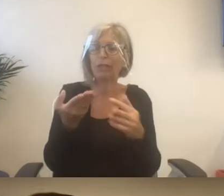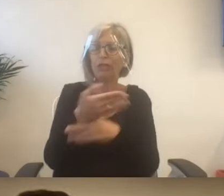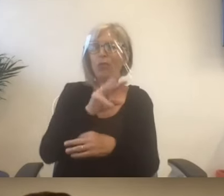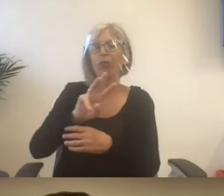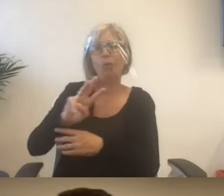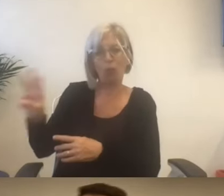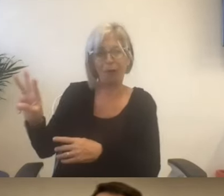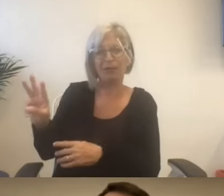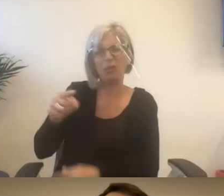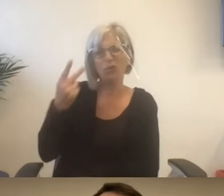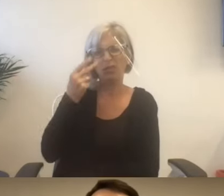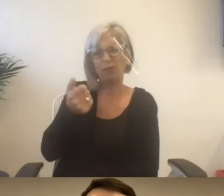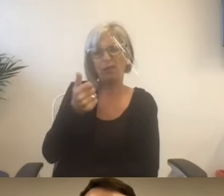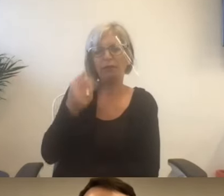website.